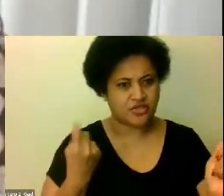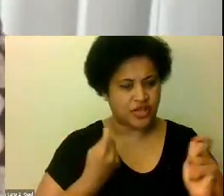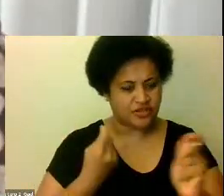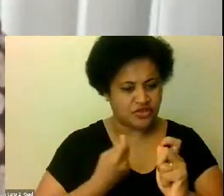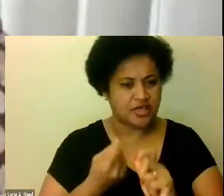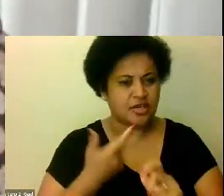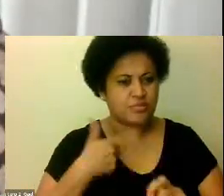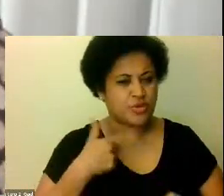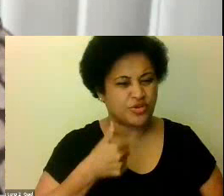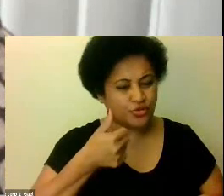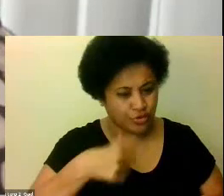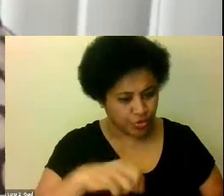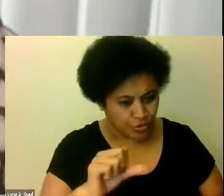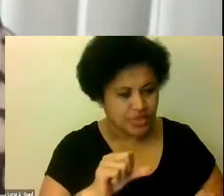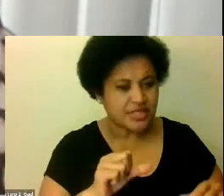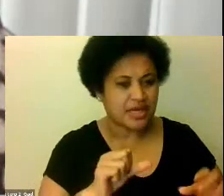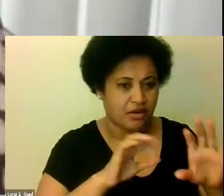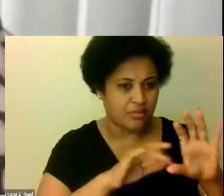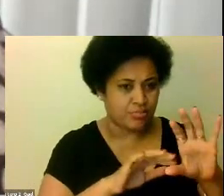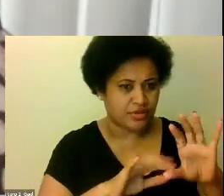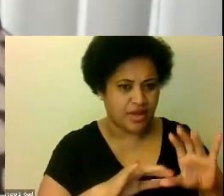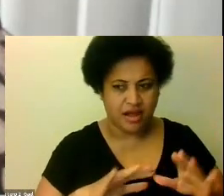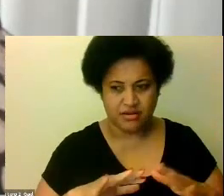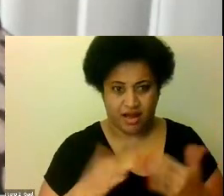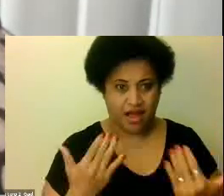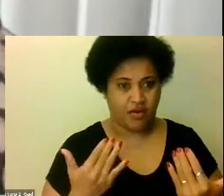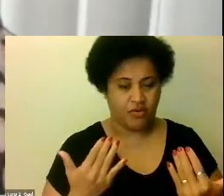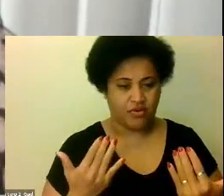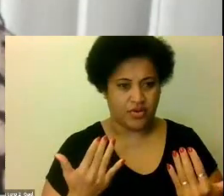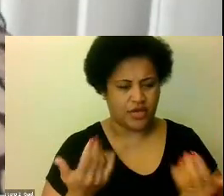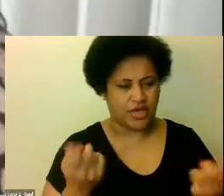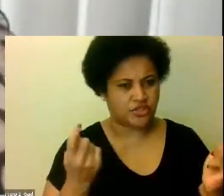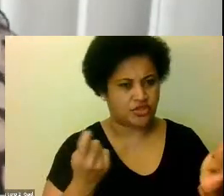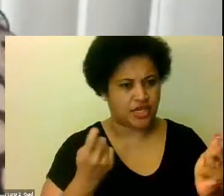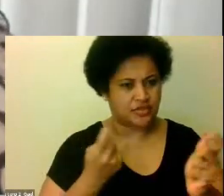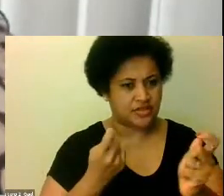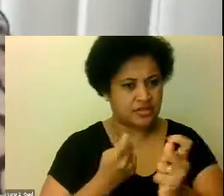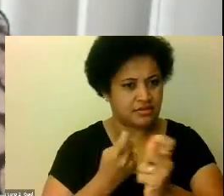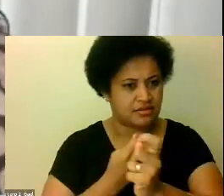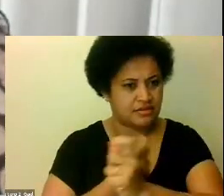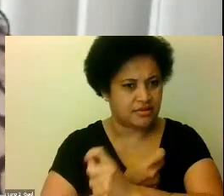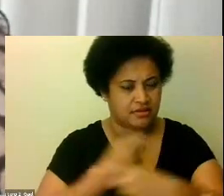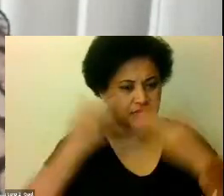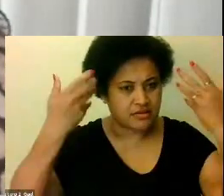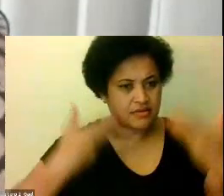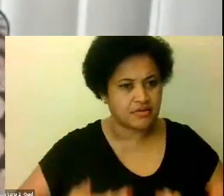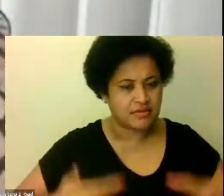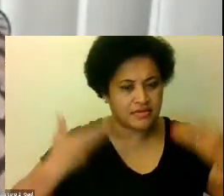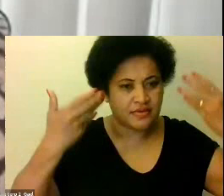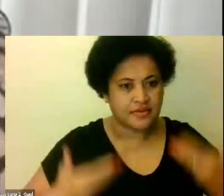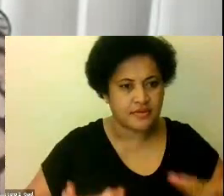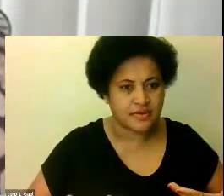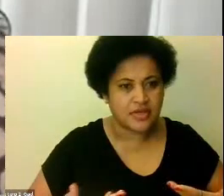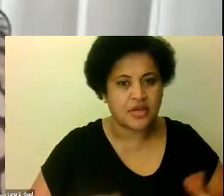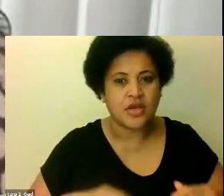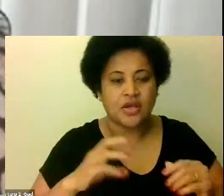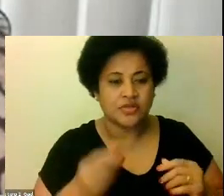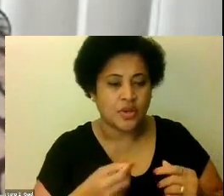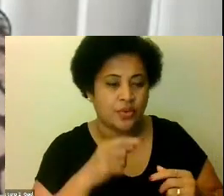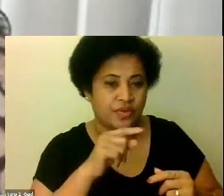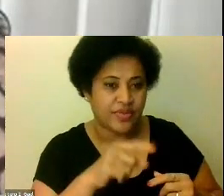distribute value. I know, of course, it was anticipated that these new technologies would rebalance our